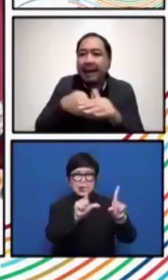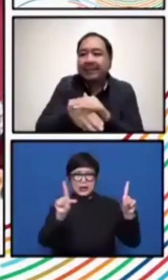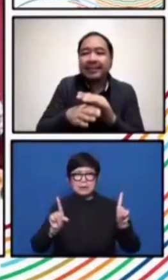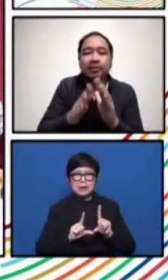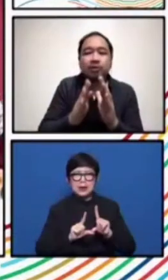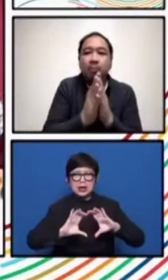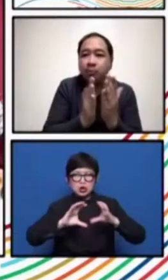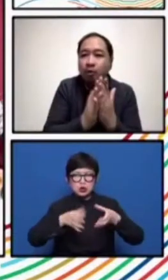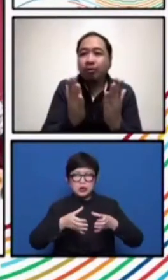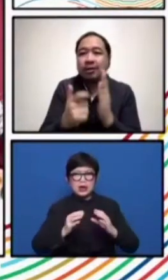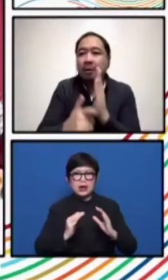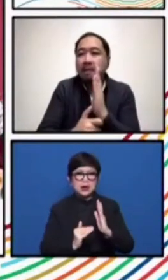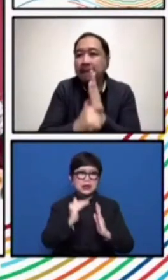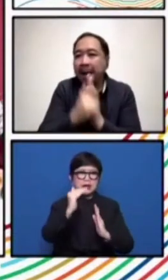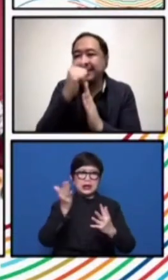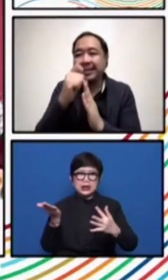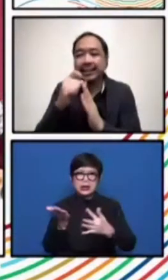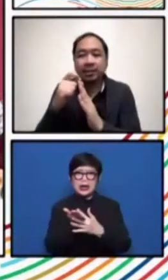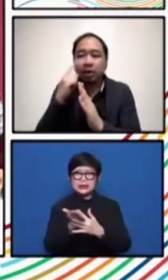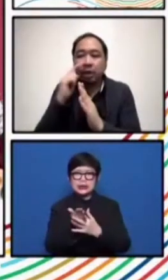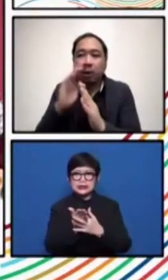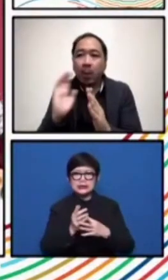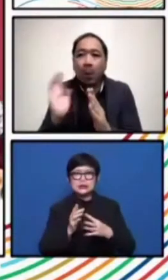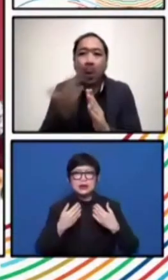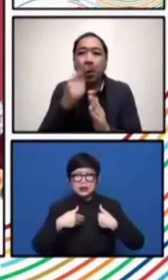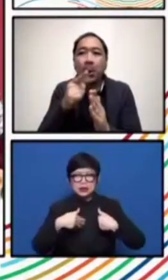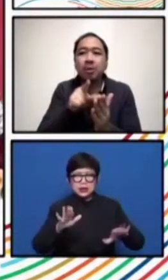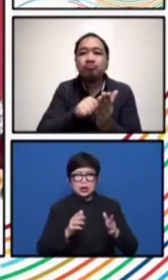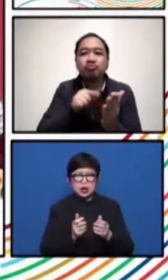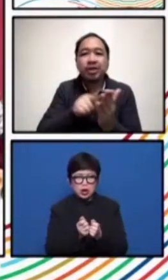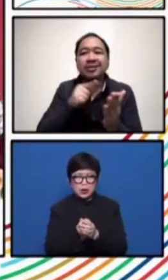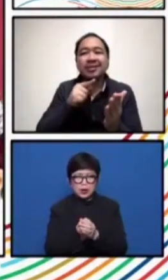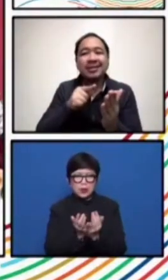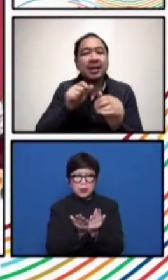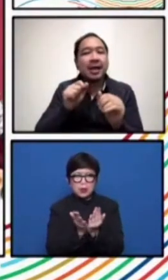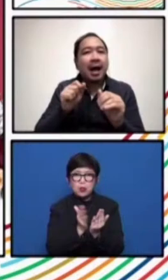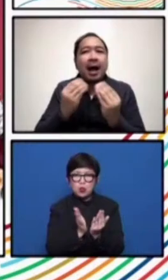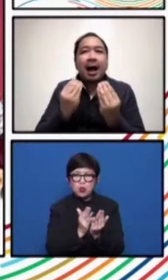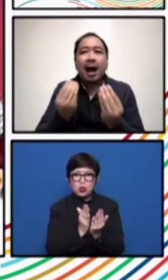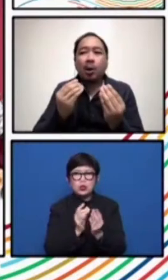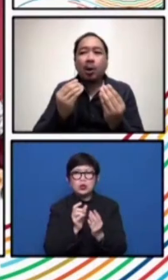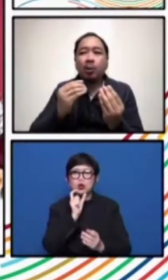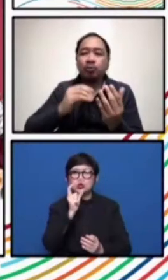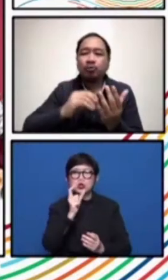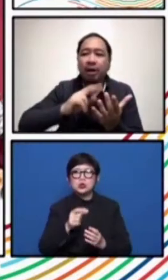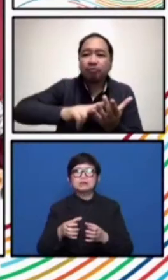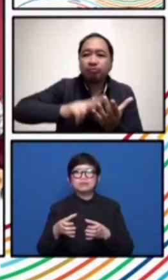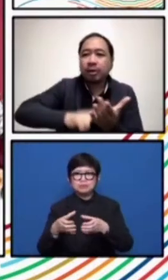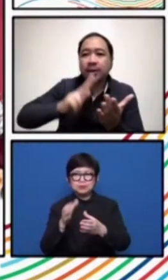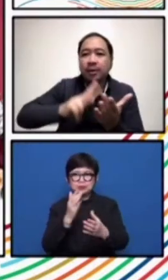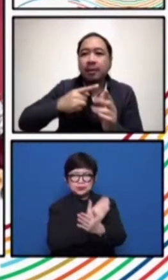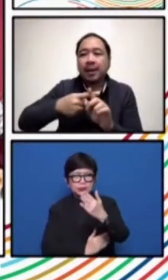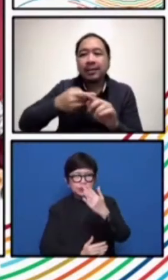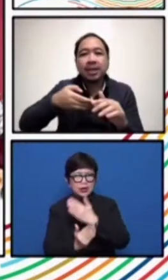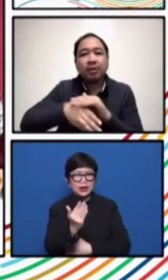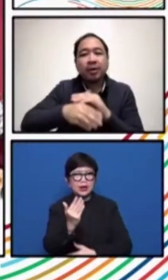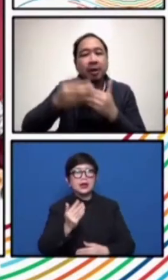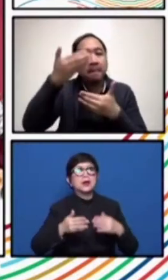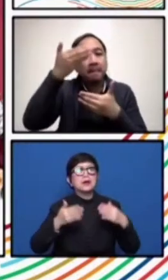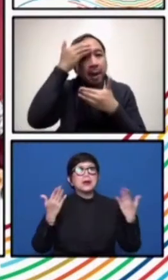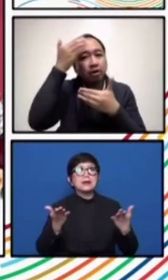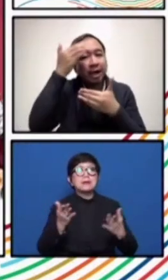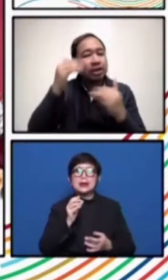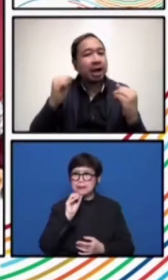for persons with print disabilities how can the ratification of an accession to the Americas treaty accelerate